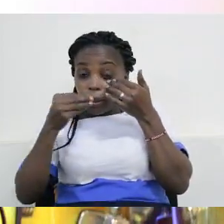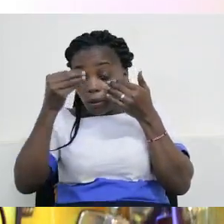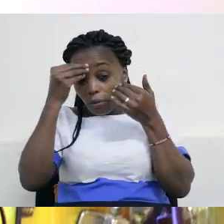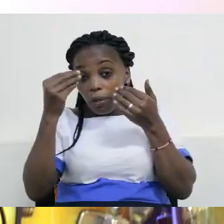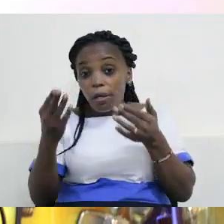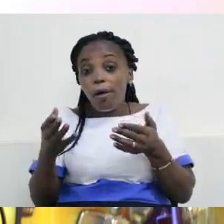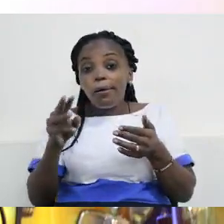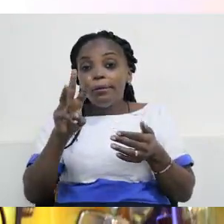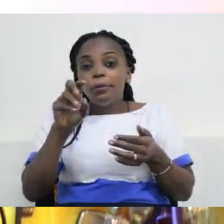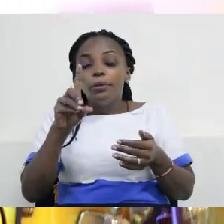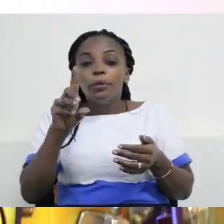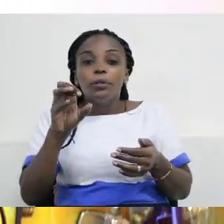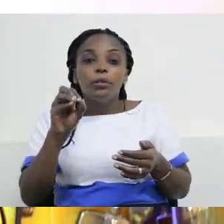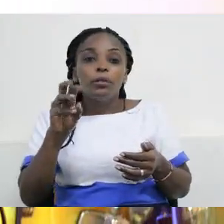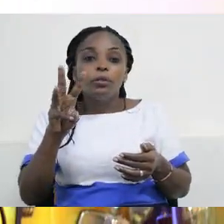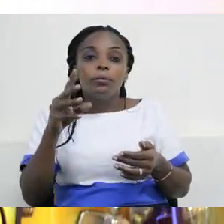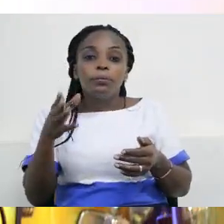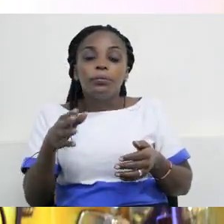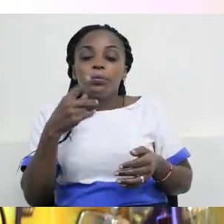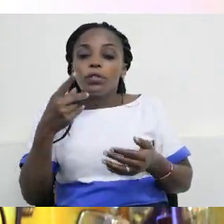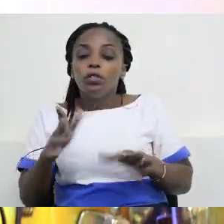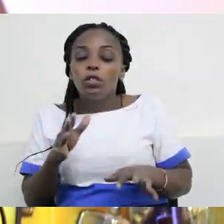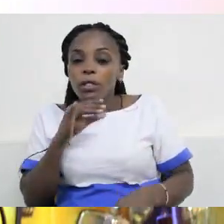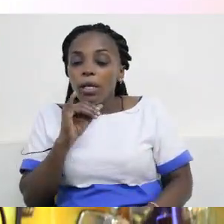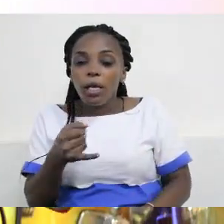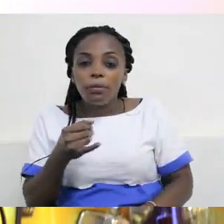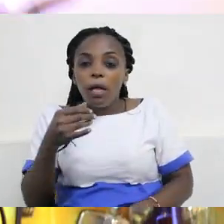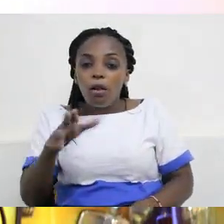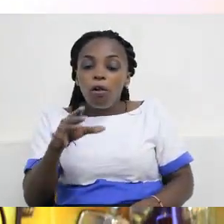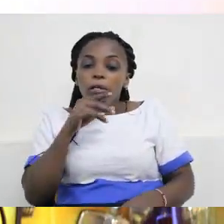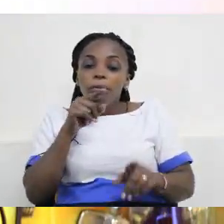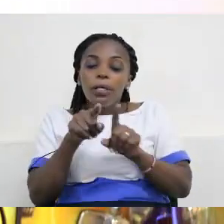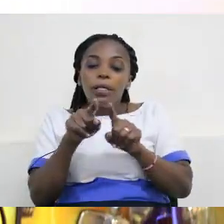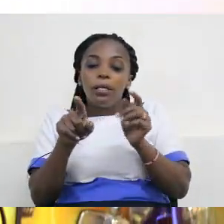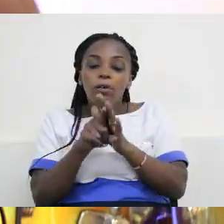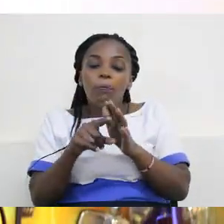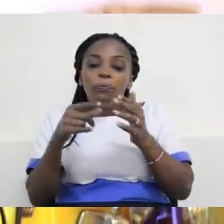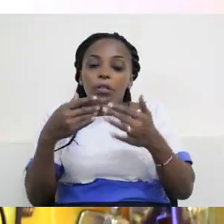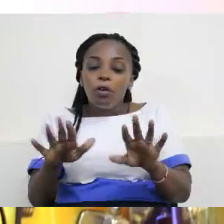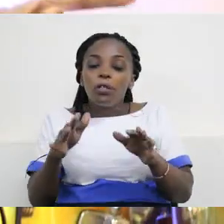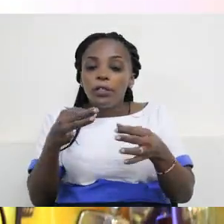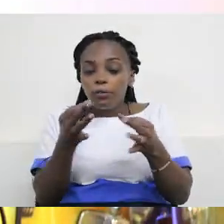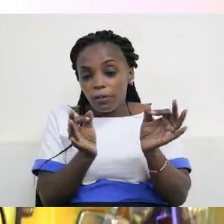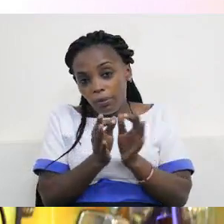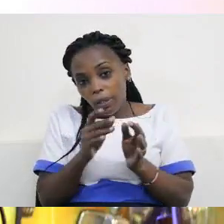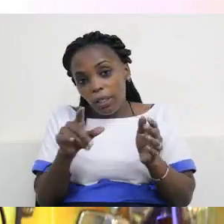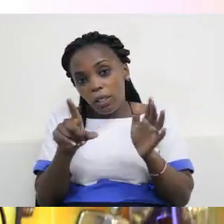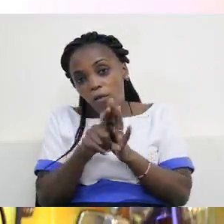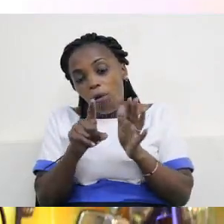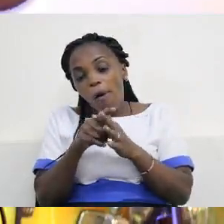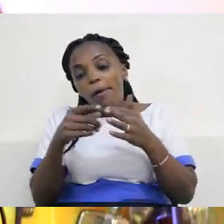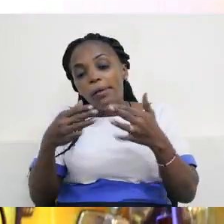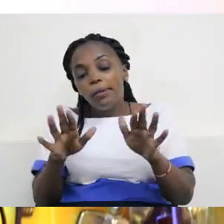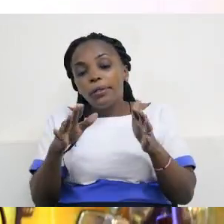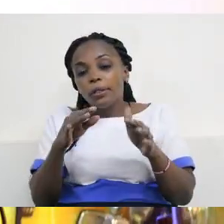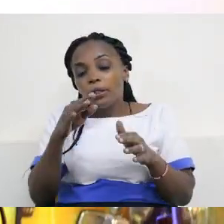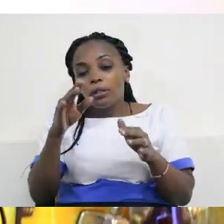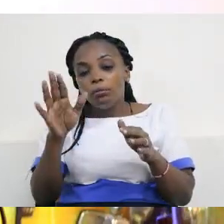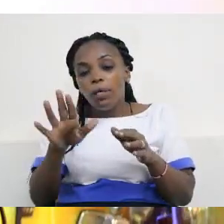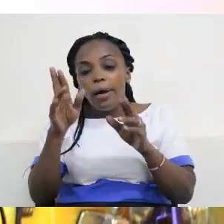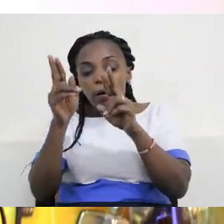also has lost her husband, has lost her brother-in-law, has lost her family-in-law, has left her